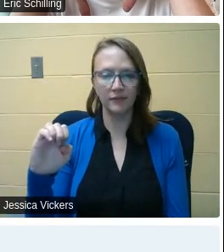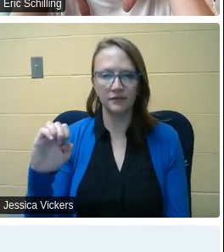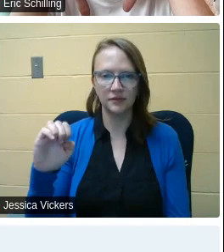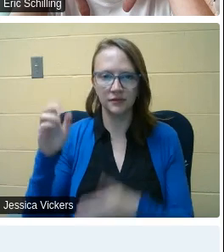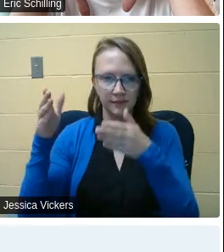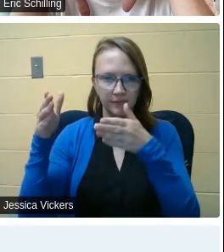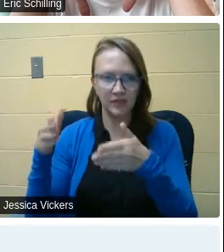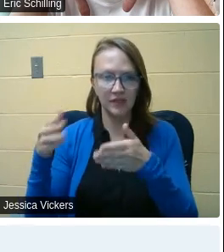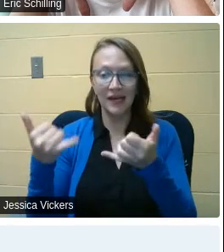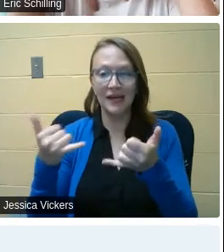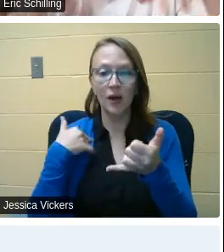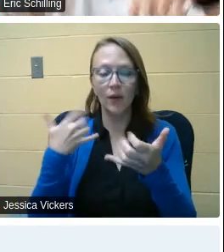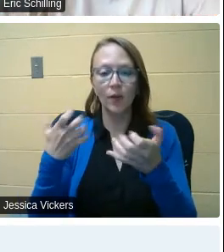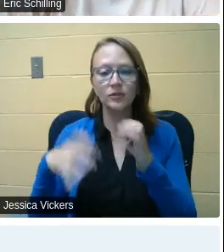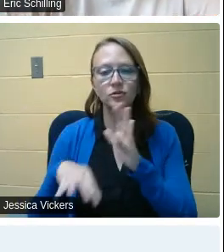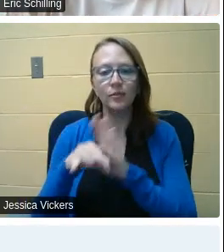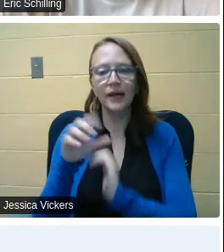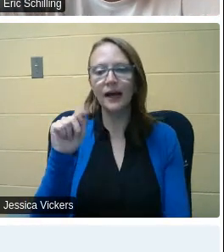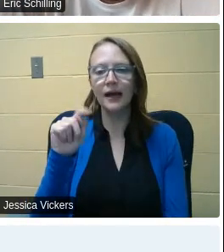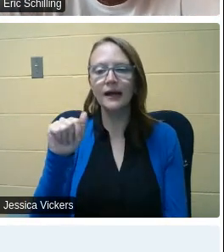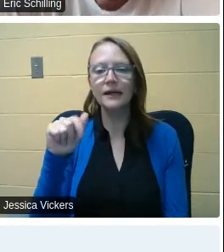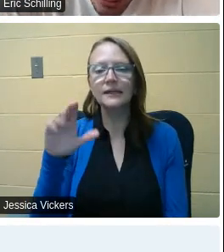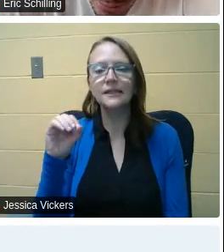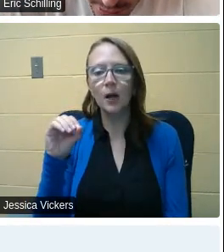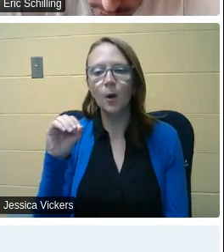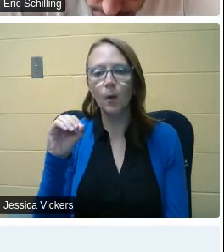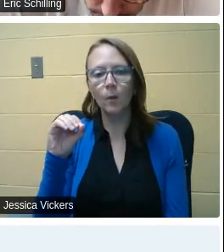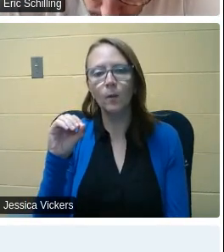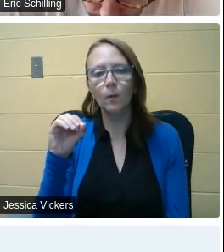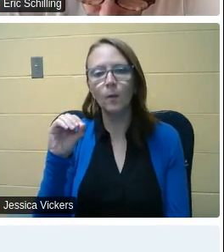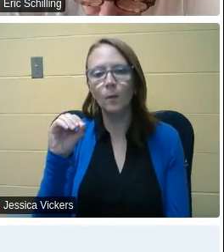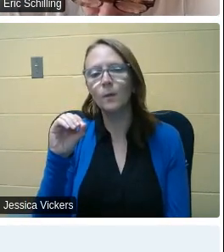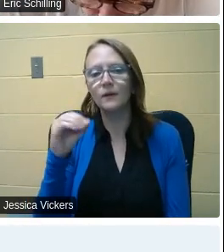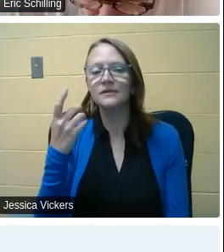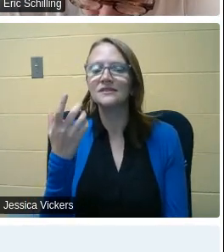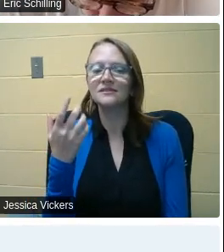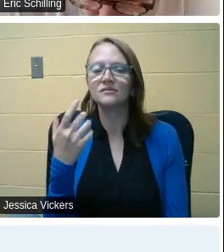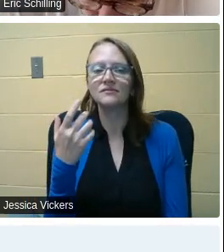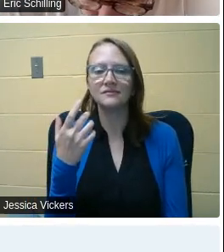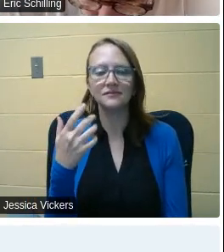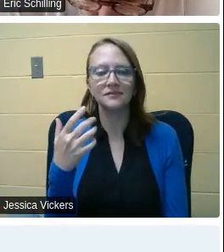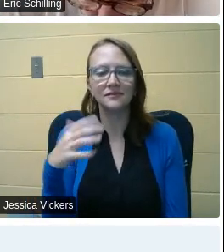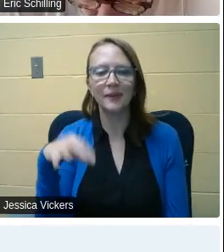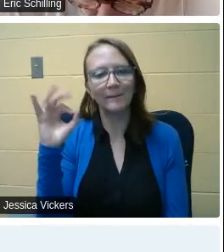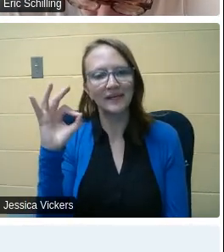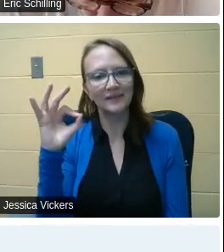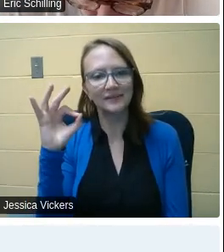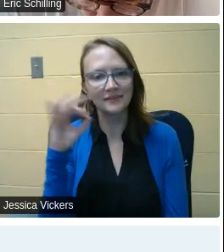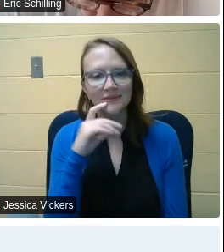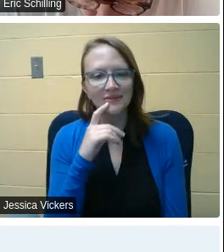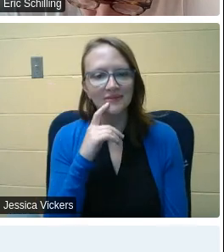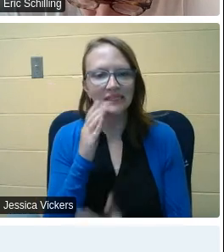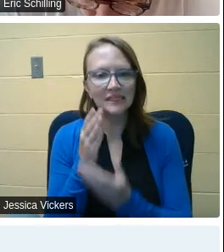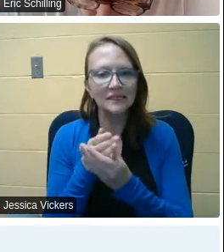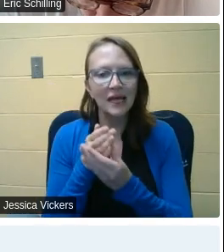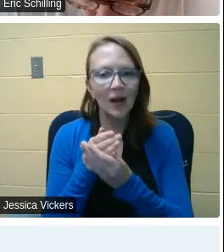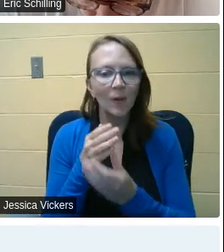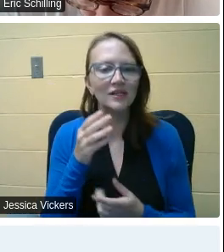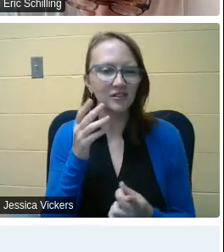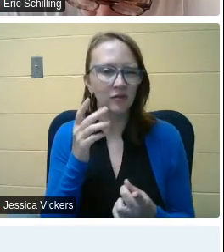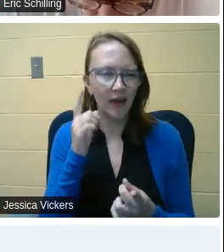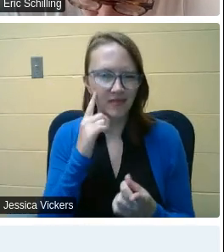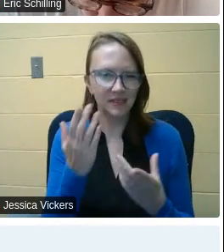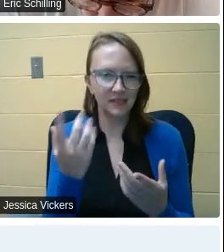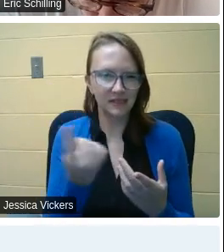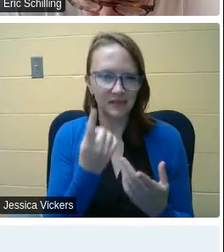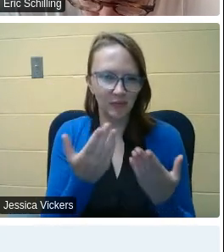the taco because I want to make a taco game. So I'm going to look through here, and I'm sure someone's seeing it right now.